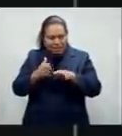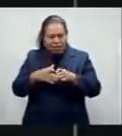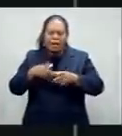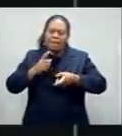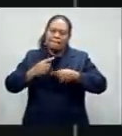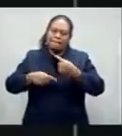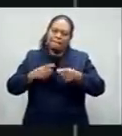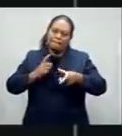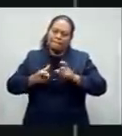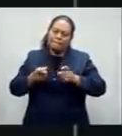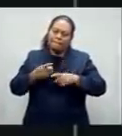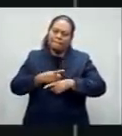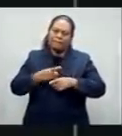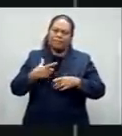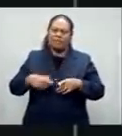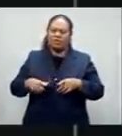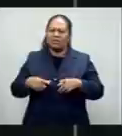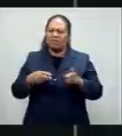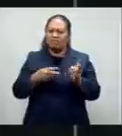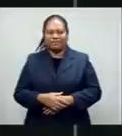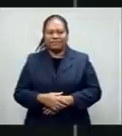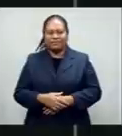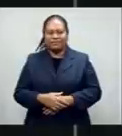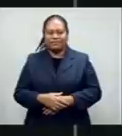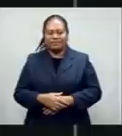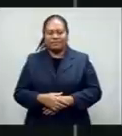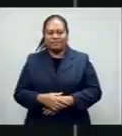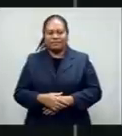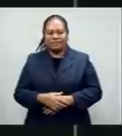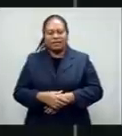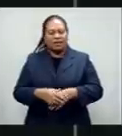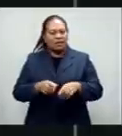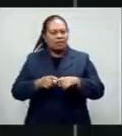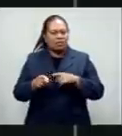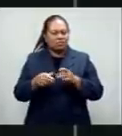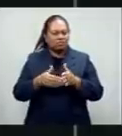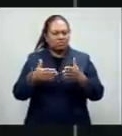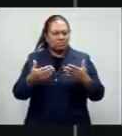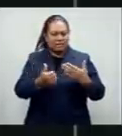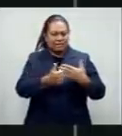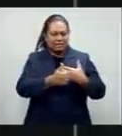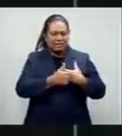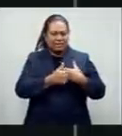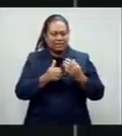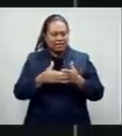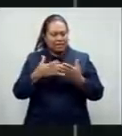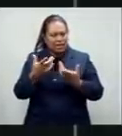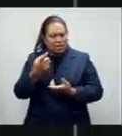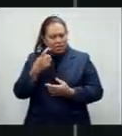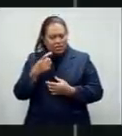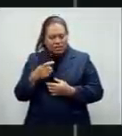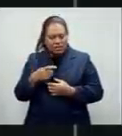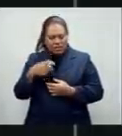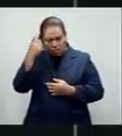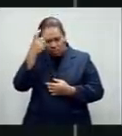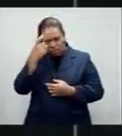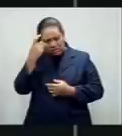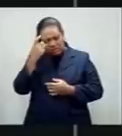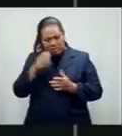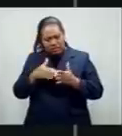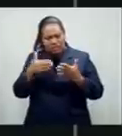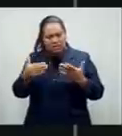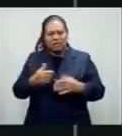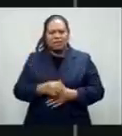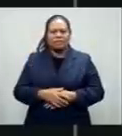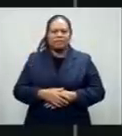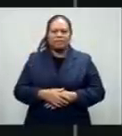includes its impact on rural and remote communities. Animal safety during this pandemic is an area of concern for society for prevention